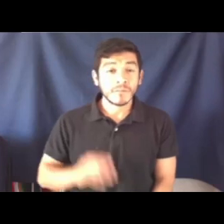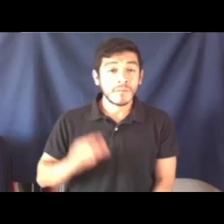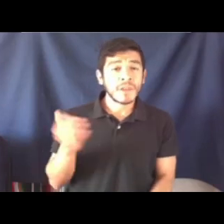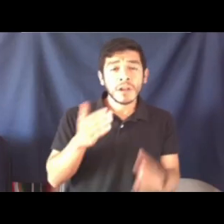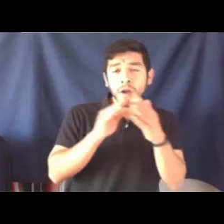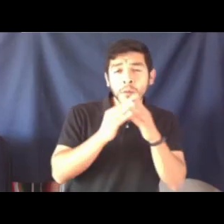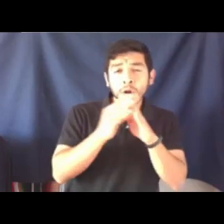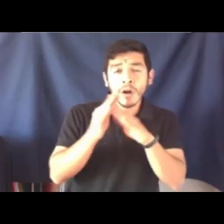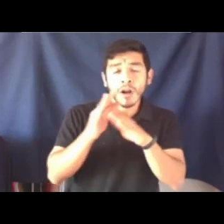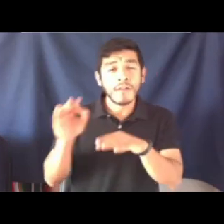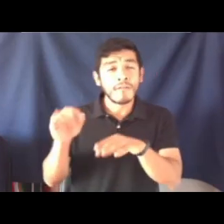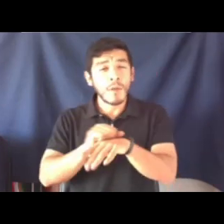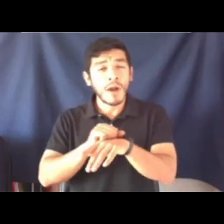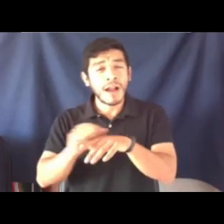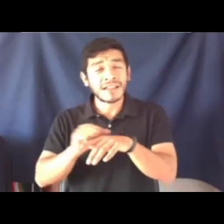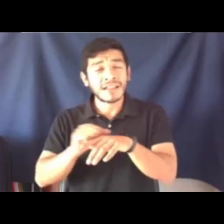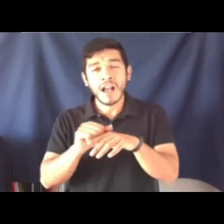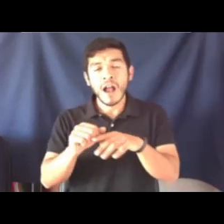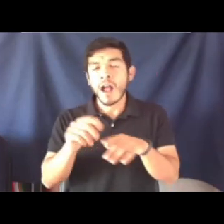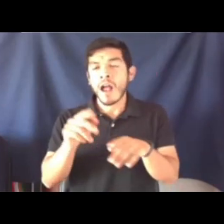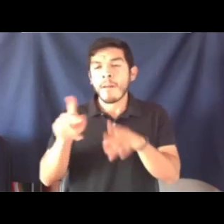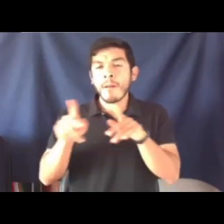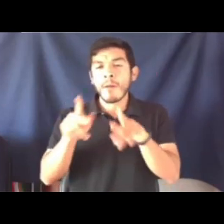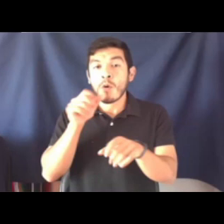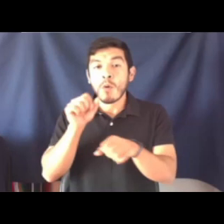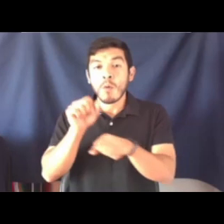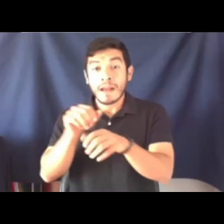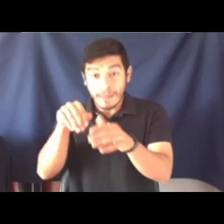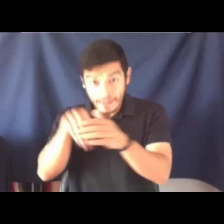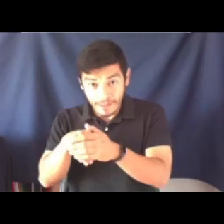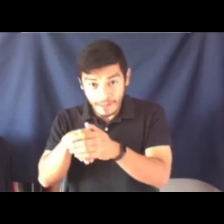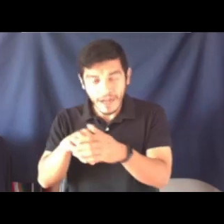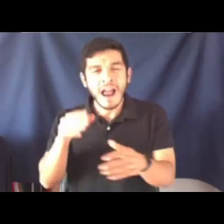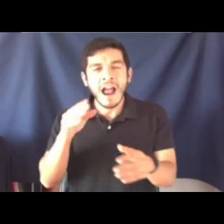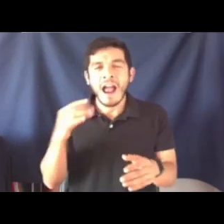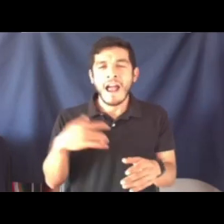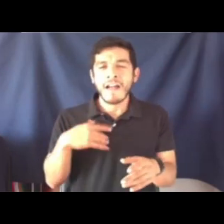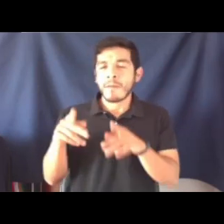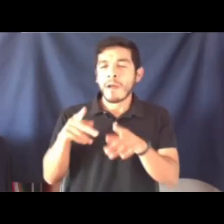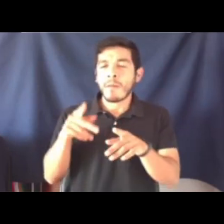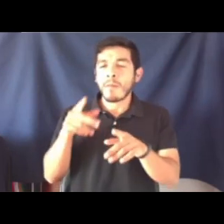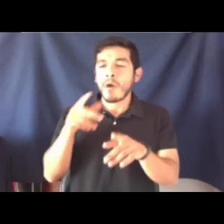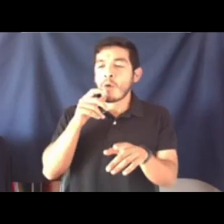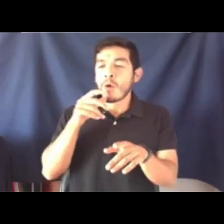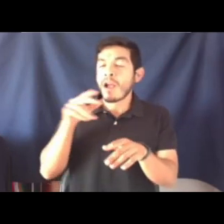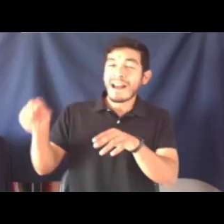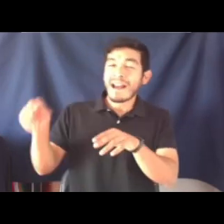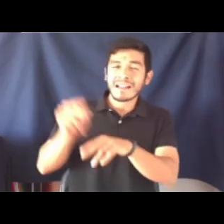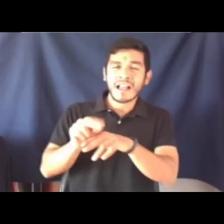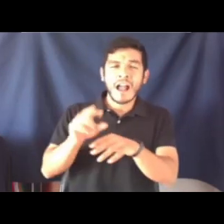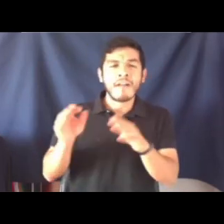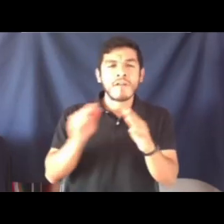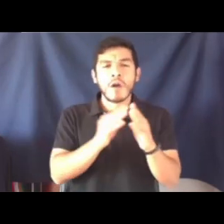Community of practice participants consist of a national community of peer mentoring program practitioners for youth and students